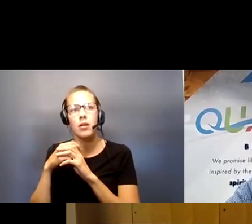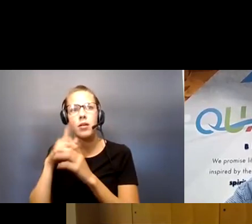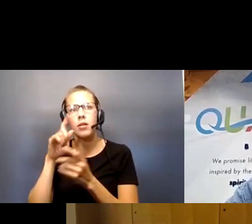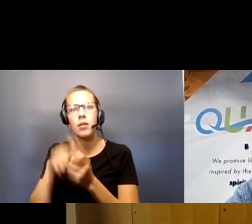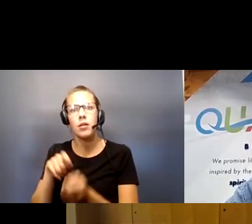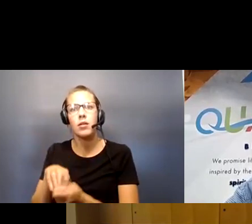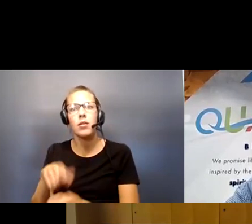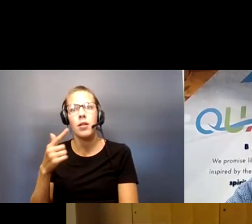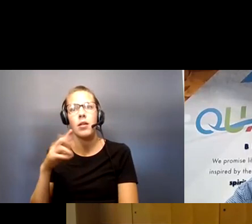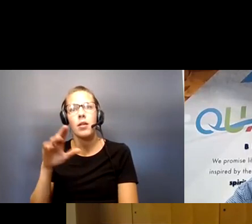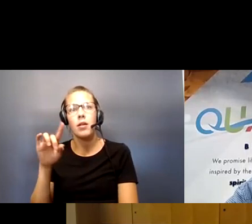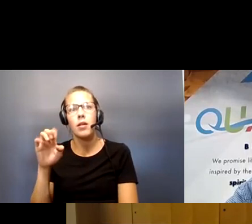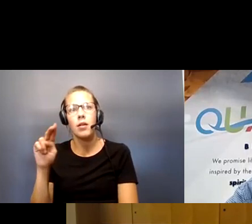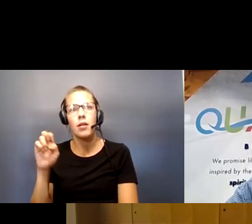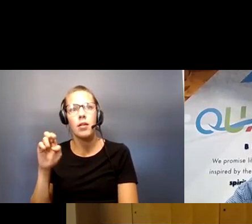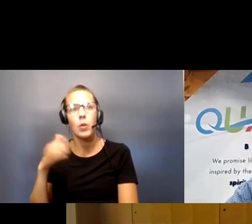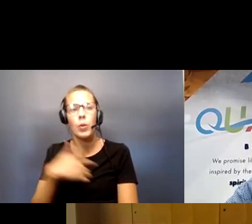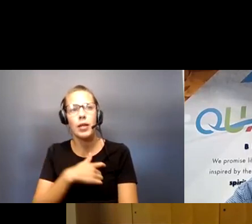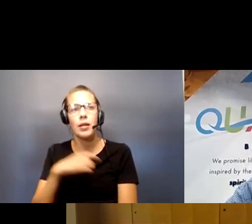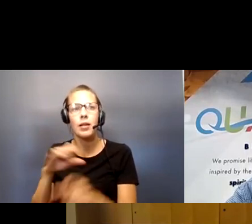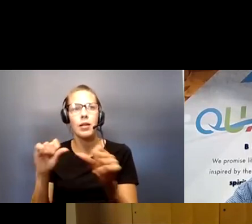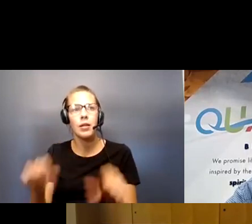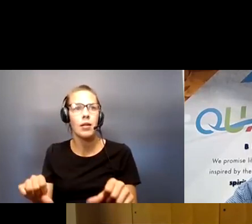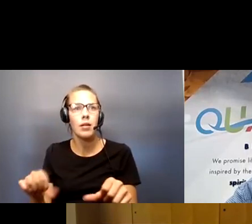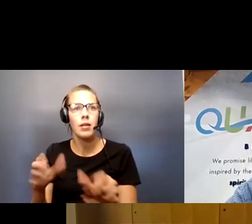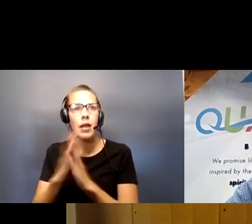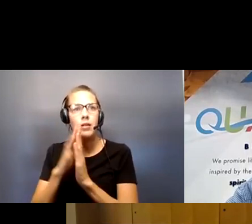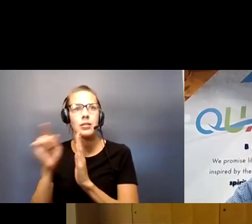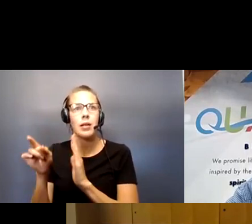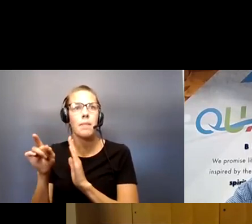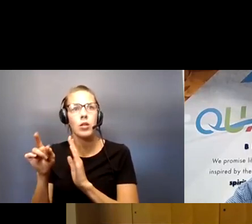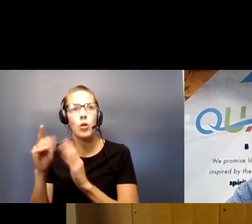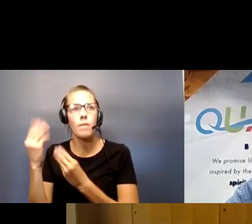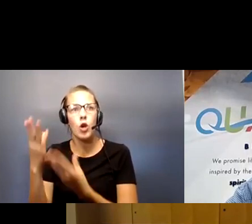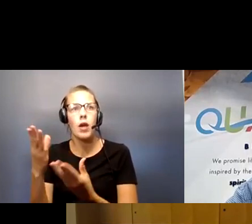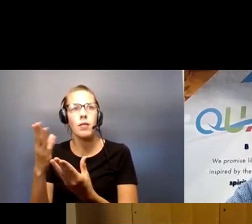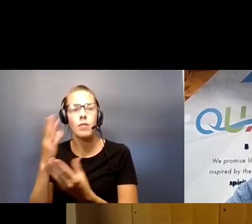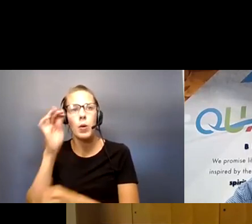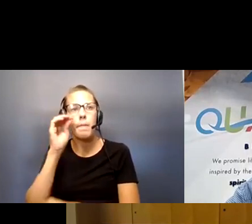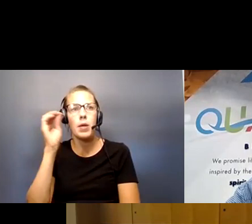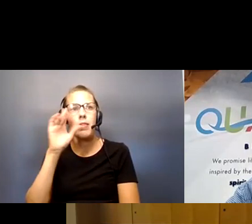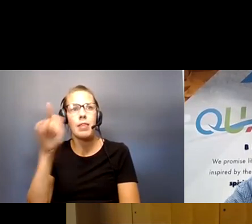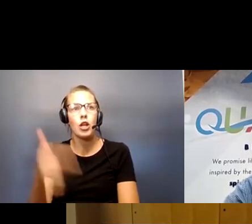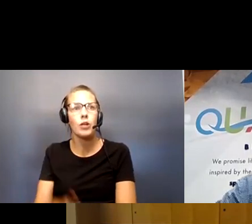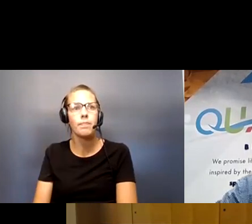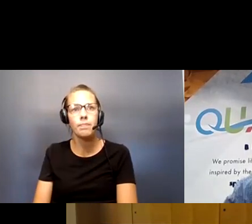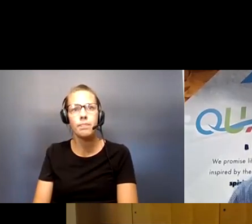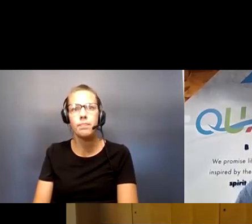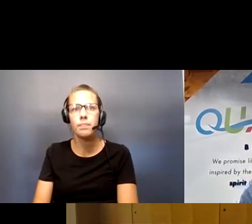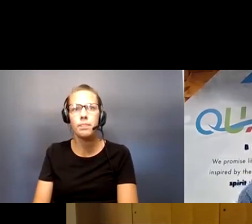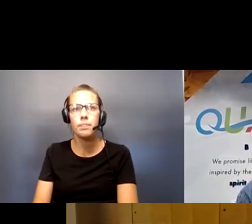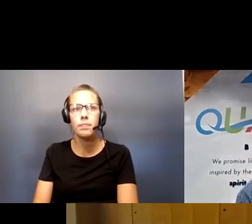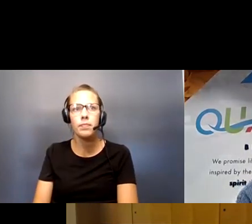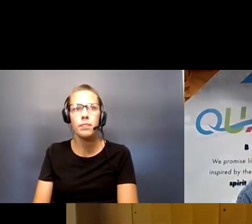specific guidelines put forward, we can ask him to provide you an opinion at a later date.